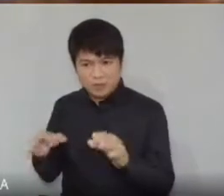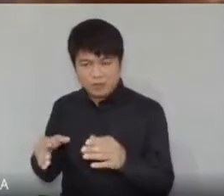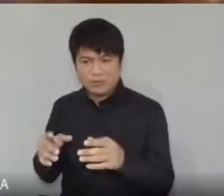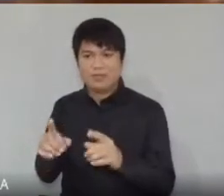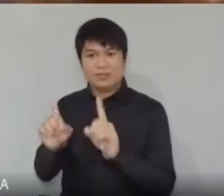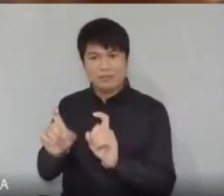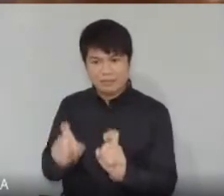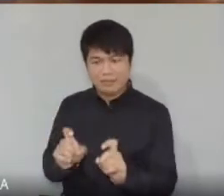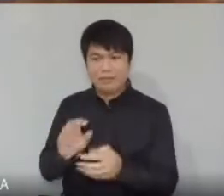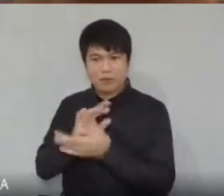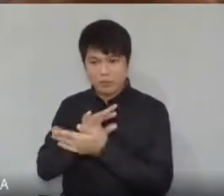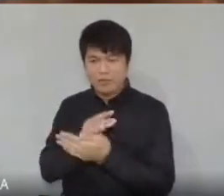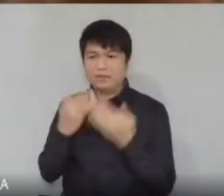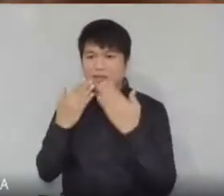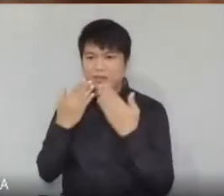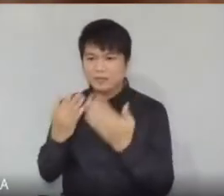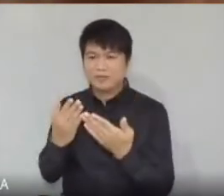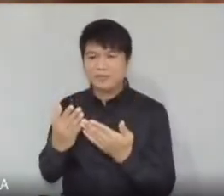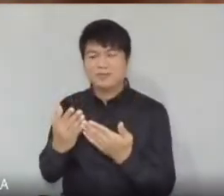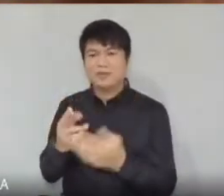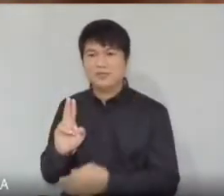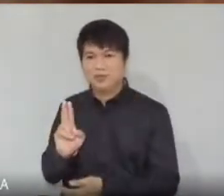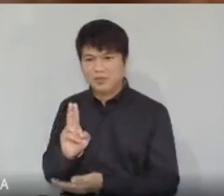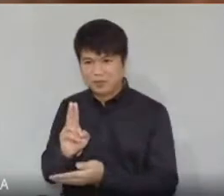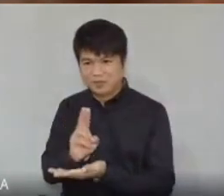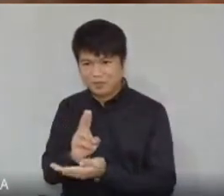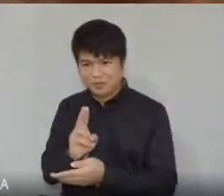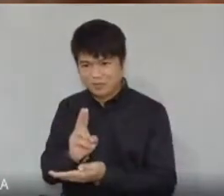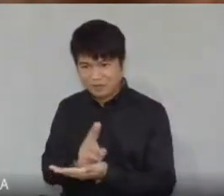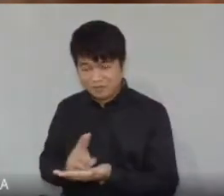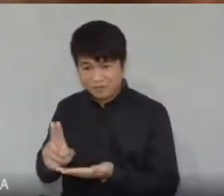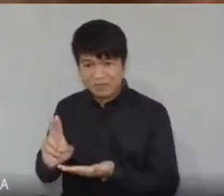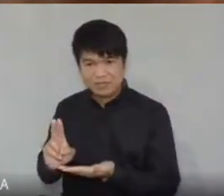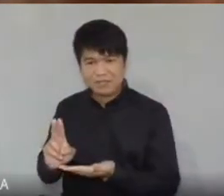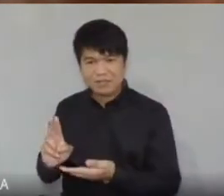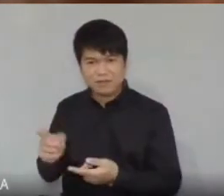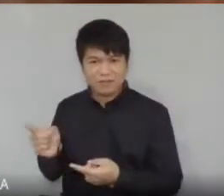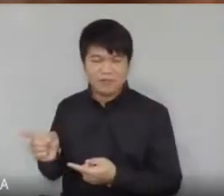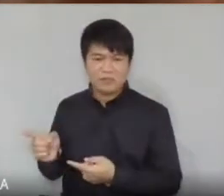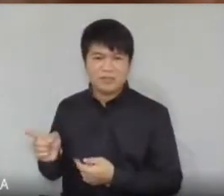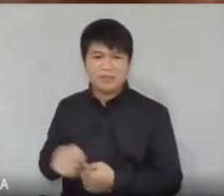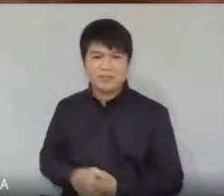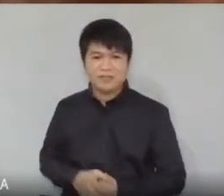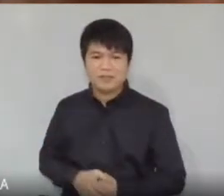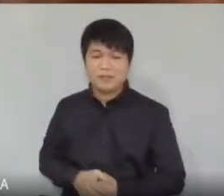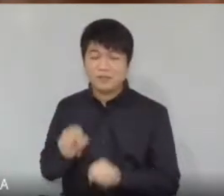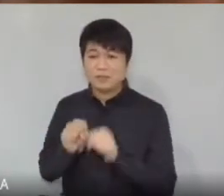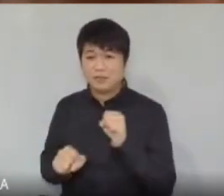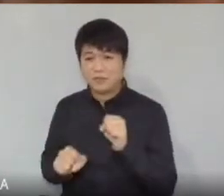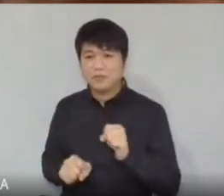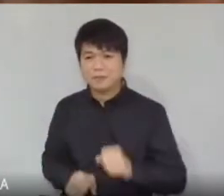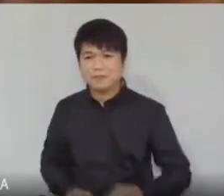from the university, we cannot do our work if not for local partners. So we segue now to